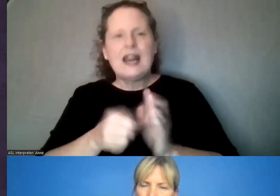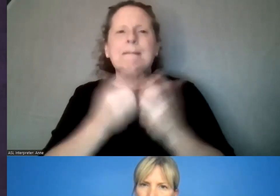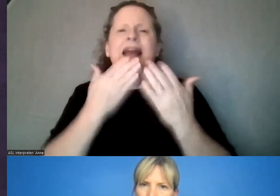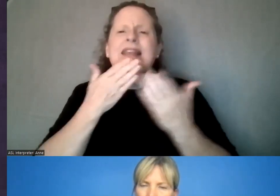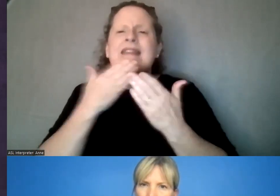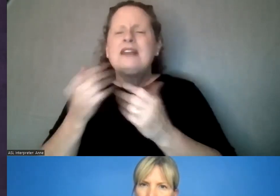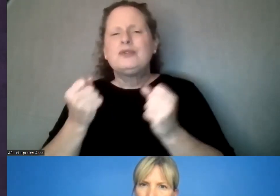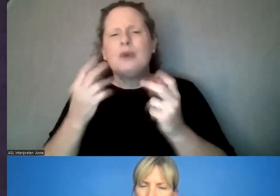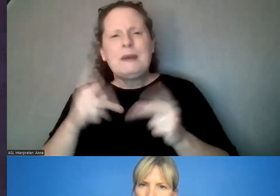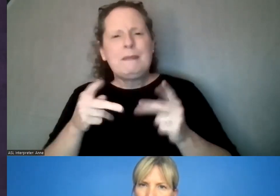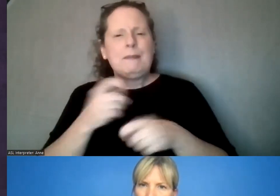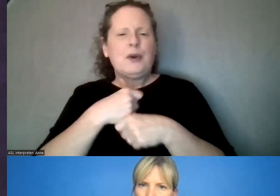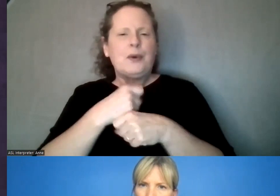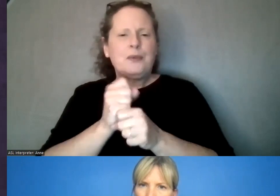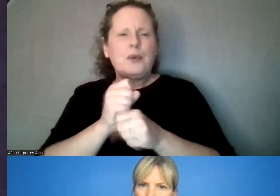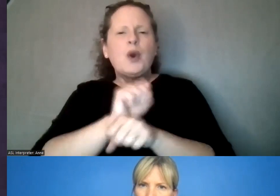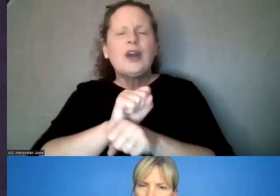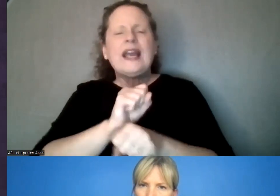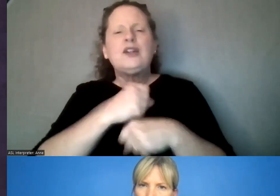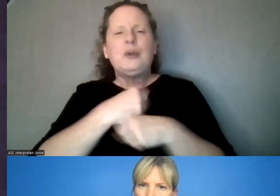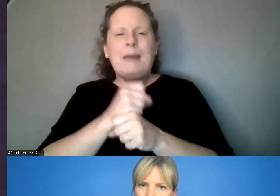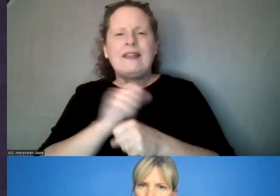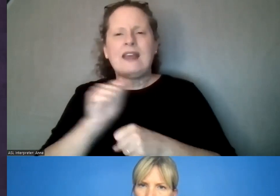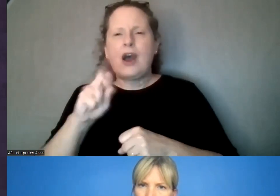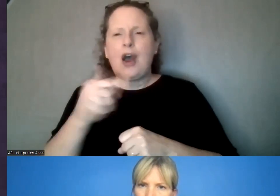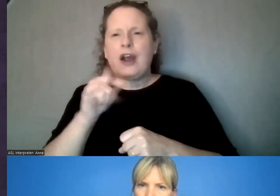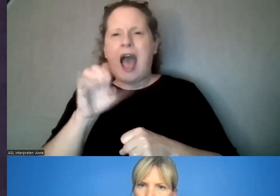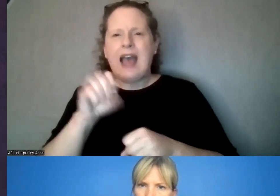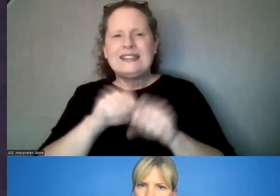make the Argyle station more inviting.